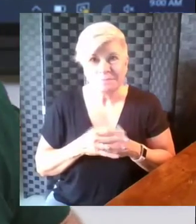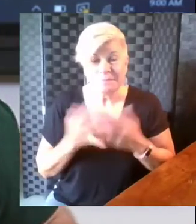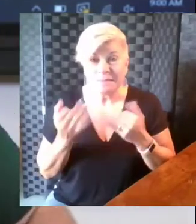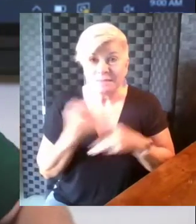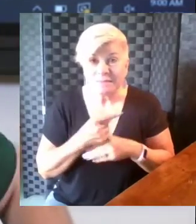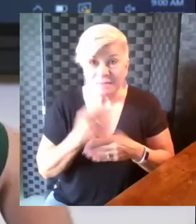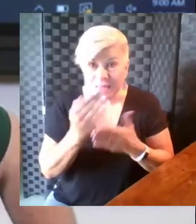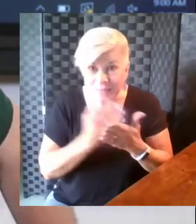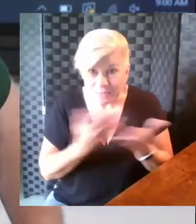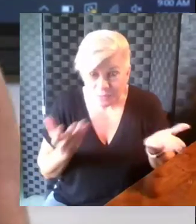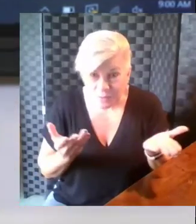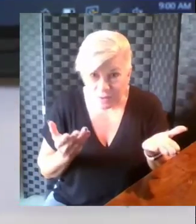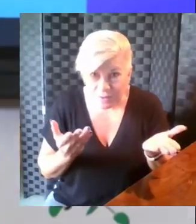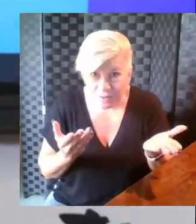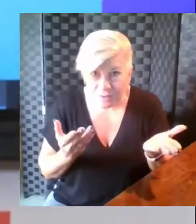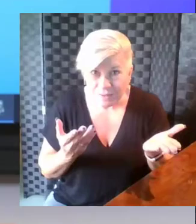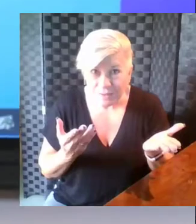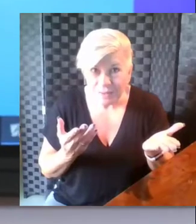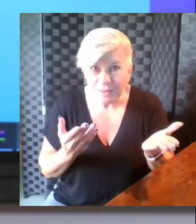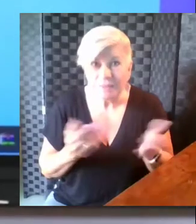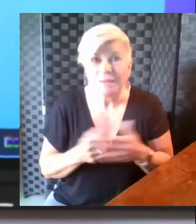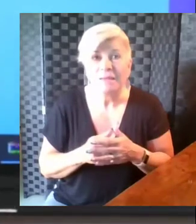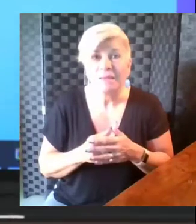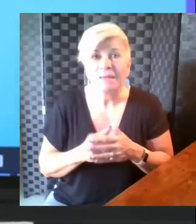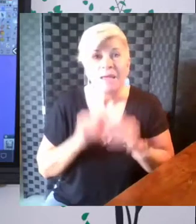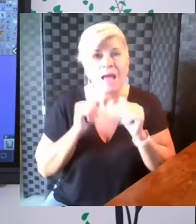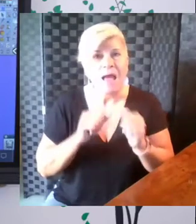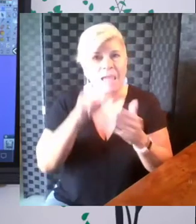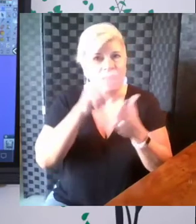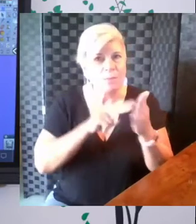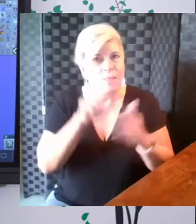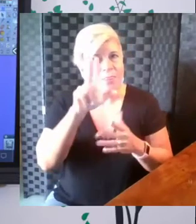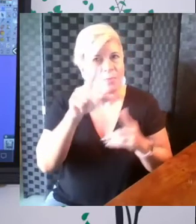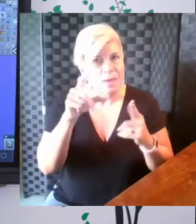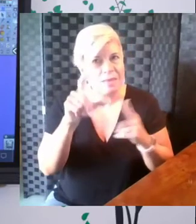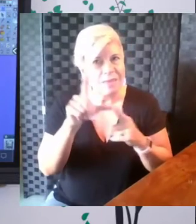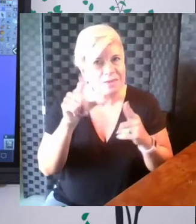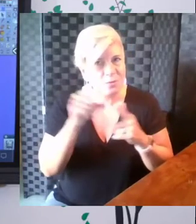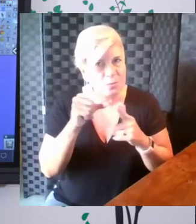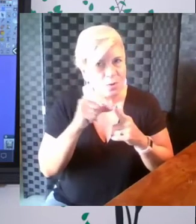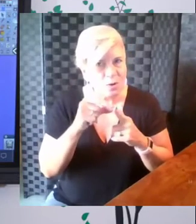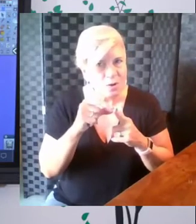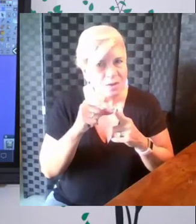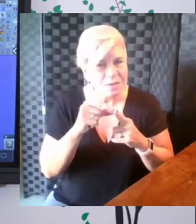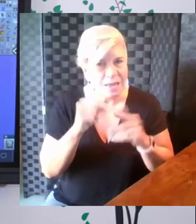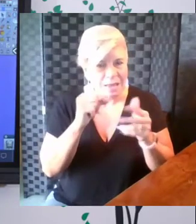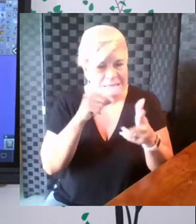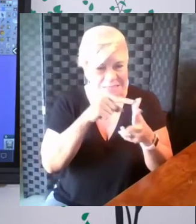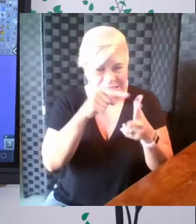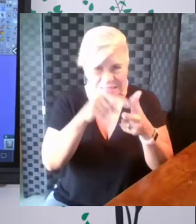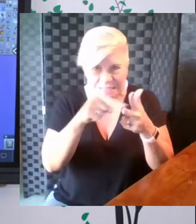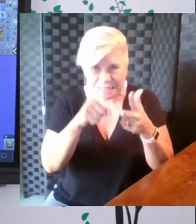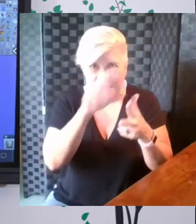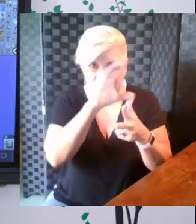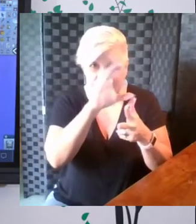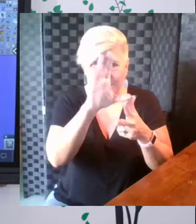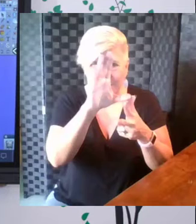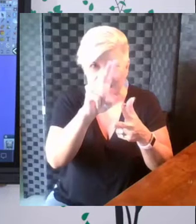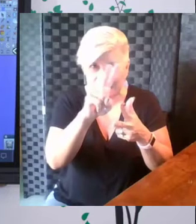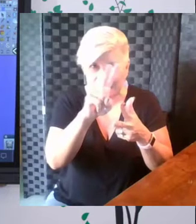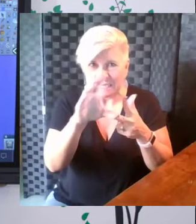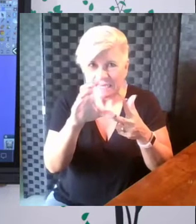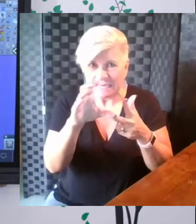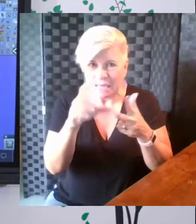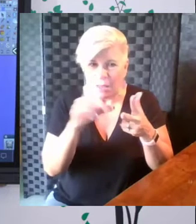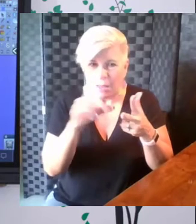Today's lesson says, I can read 3-letter words. And it says, I can blend sounds to make